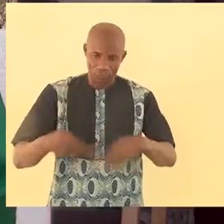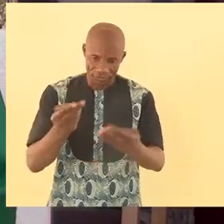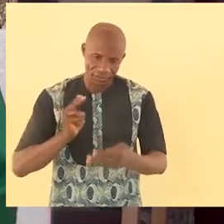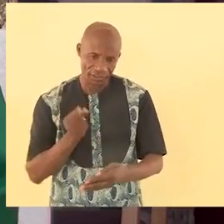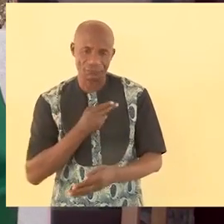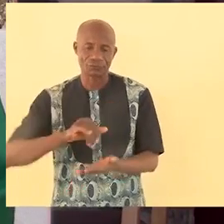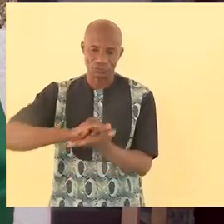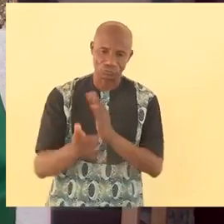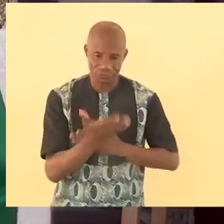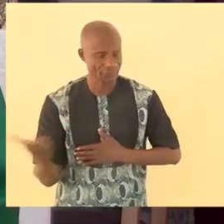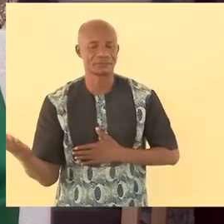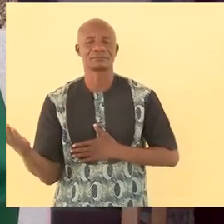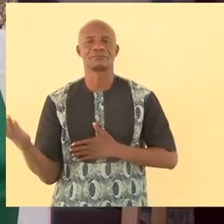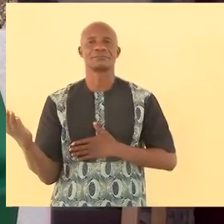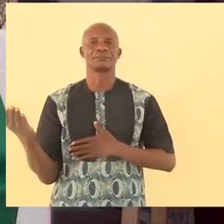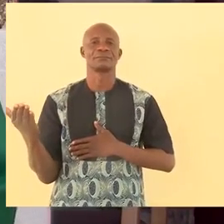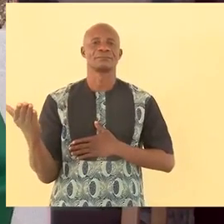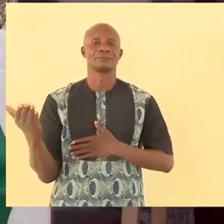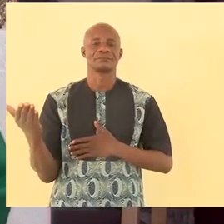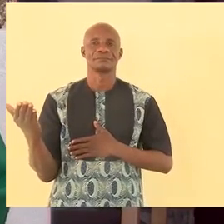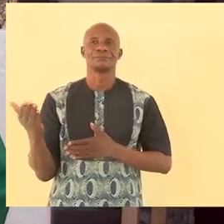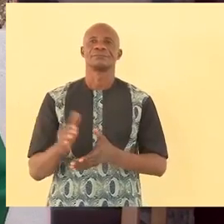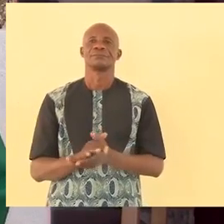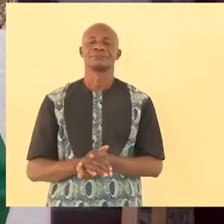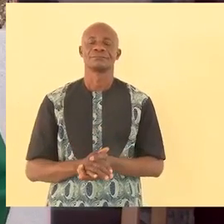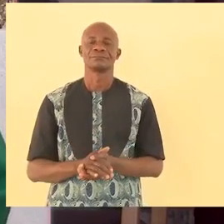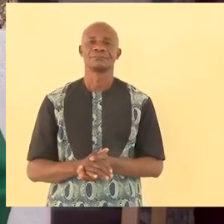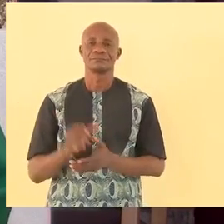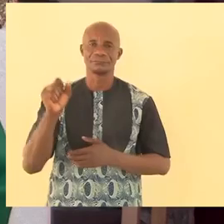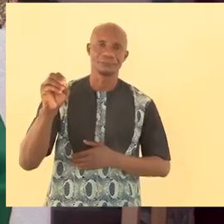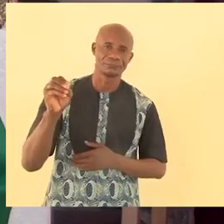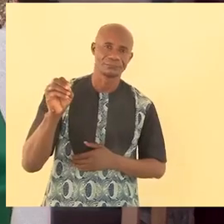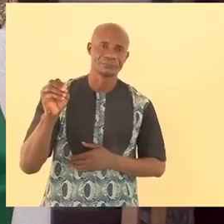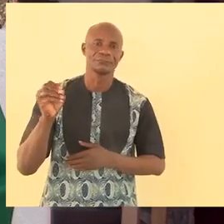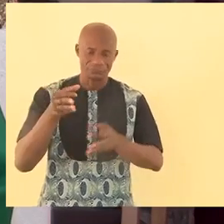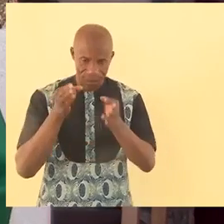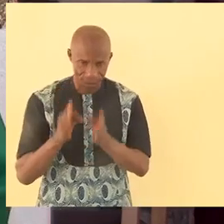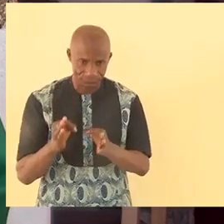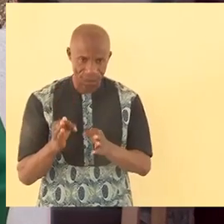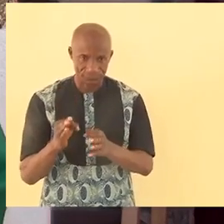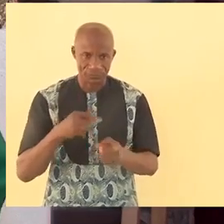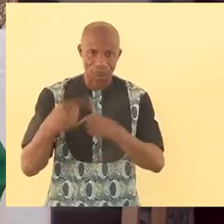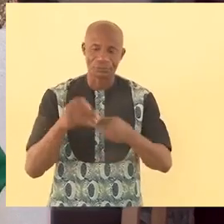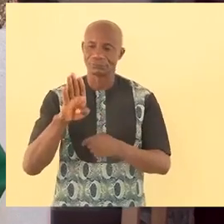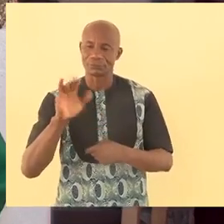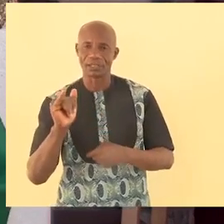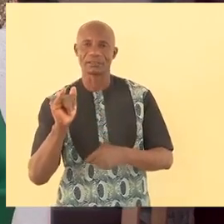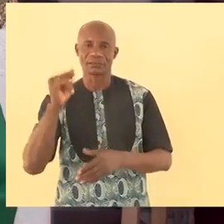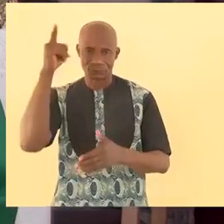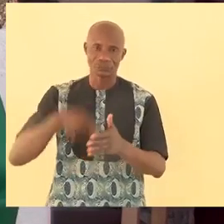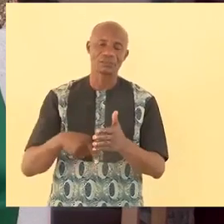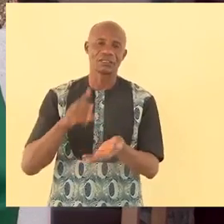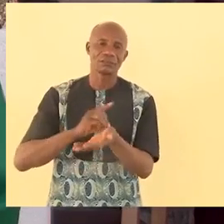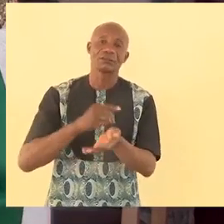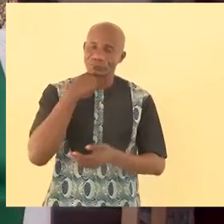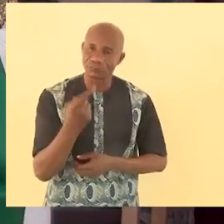things and made us custodians of those things? So, if just going by what